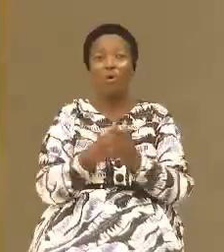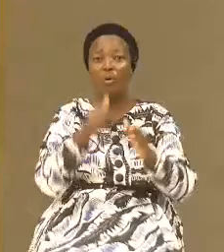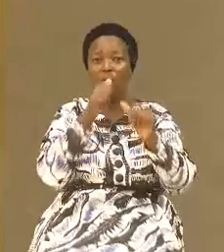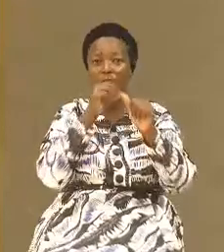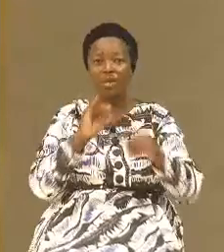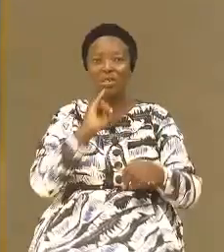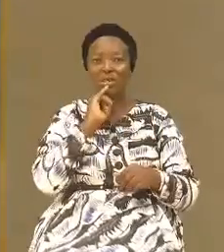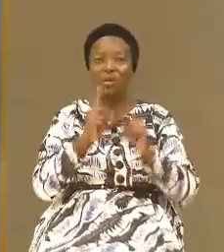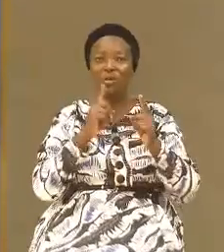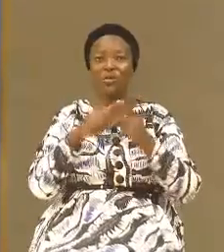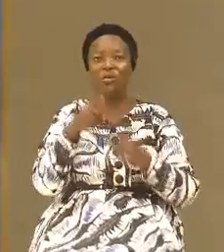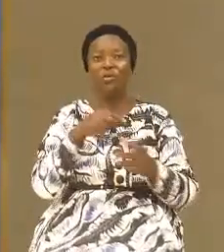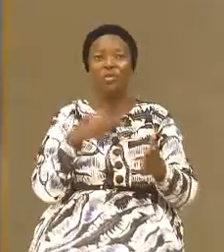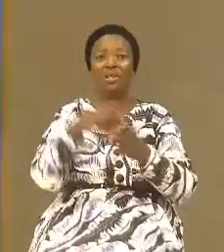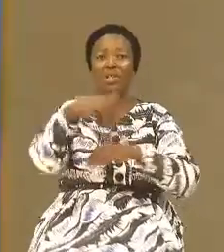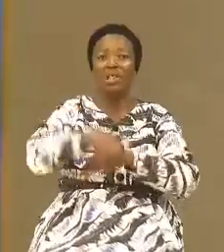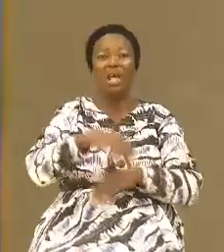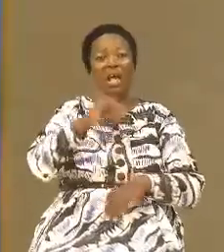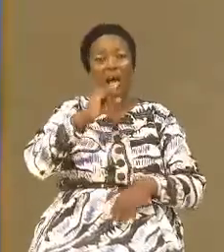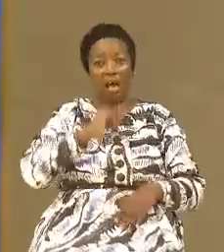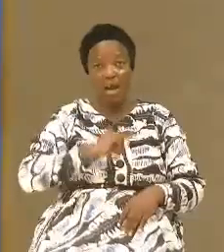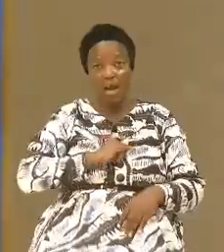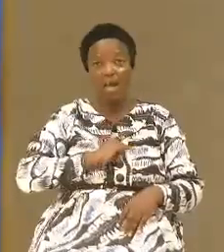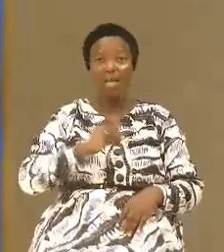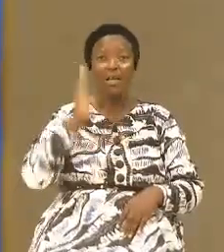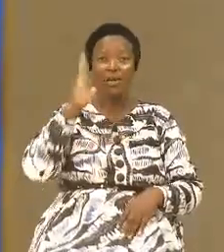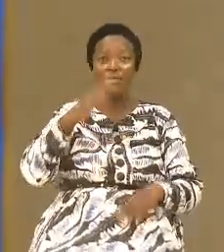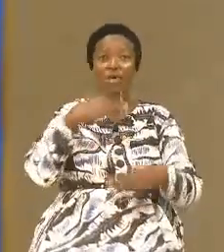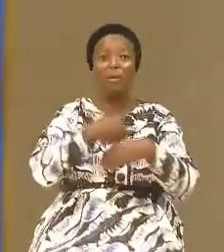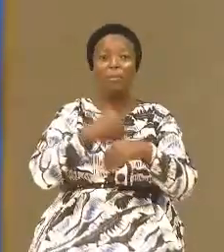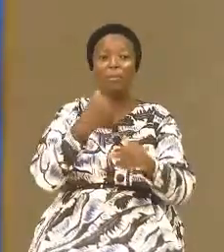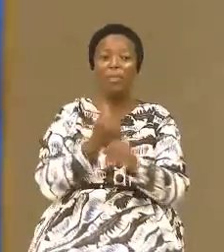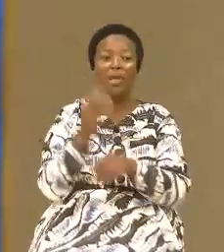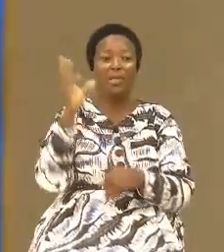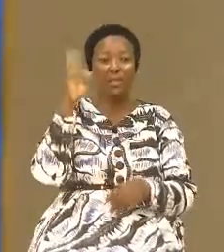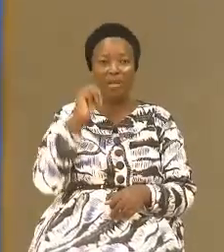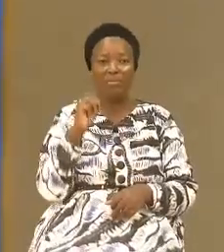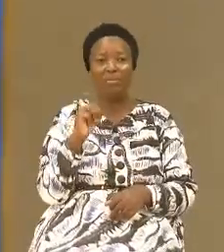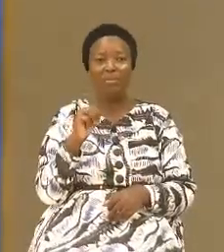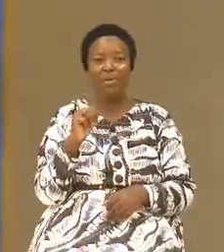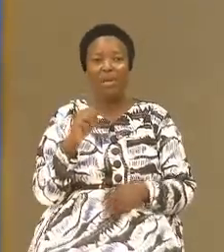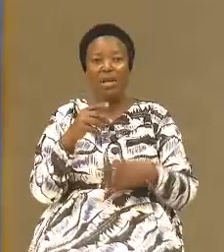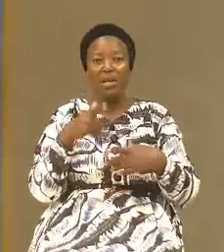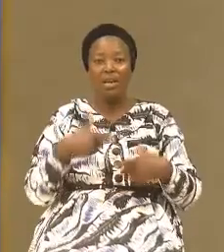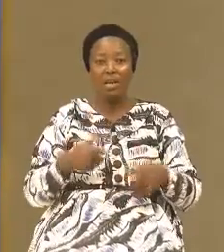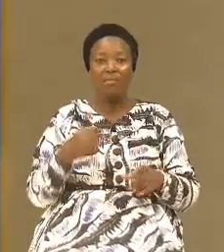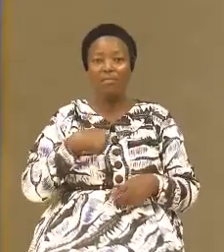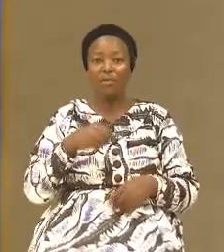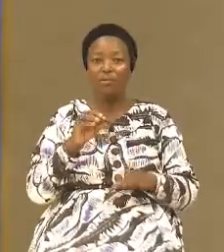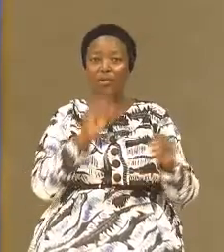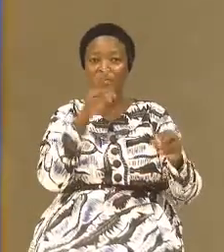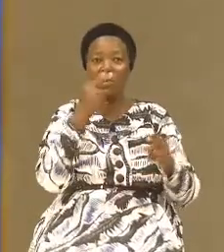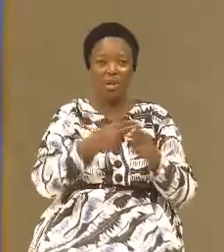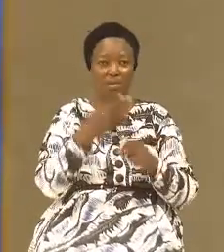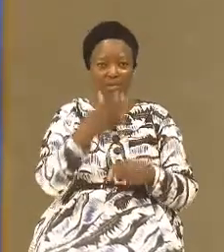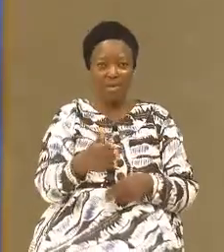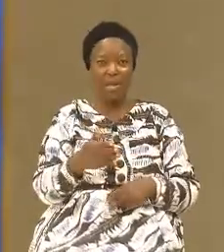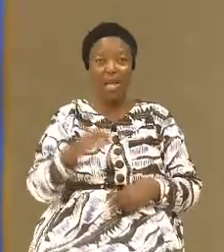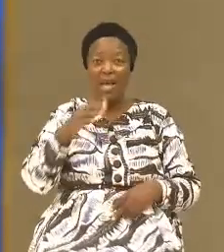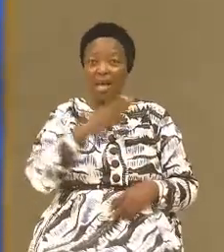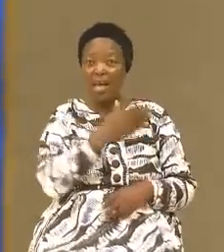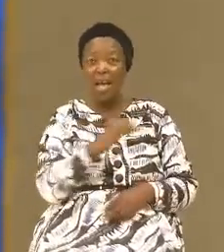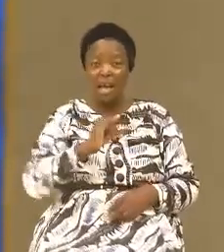you tonight. I will make them. Let me put your name there. I will make